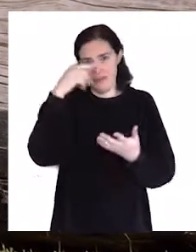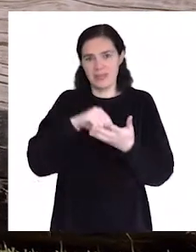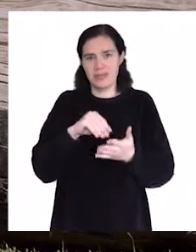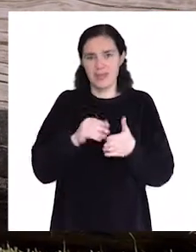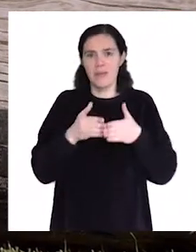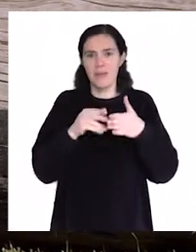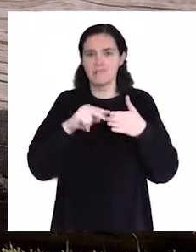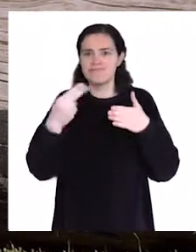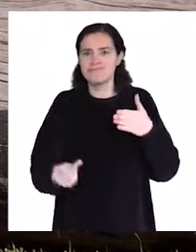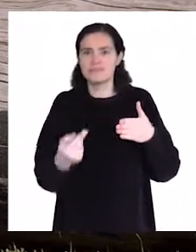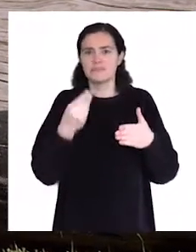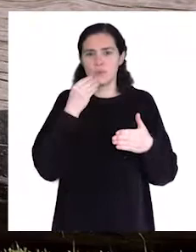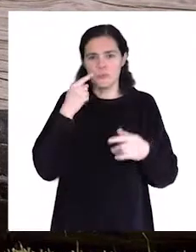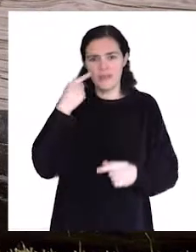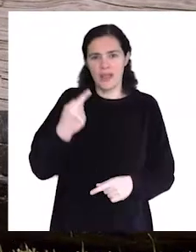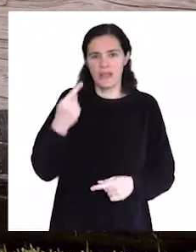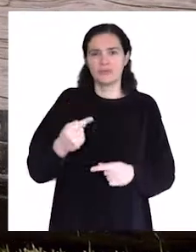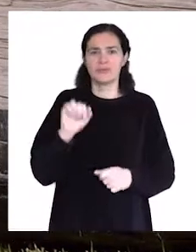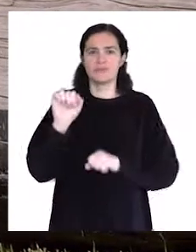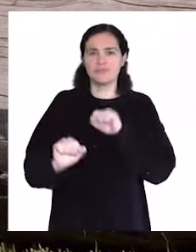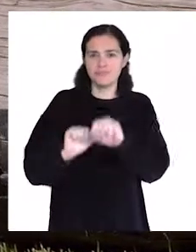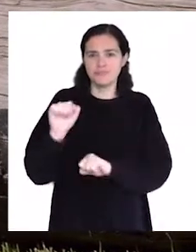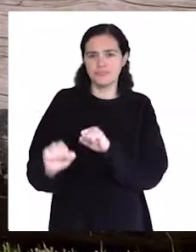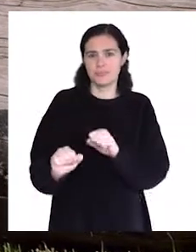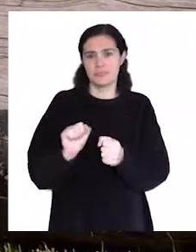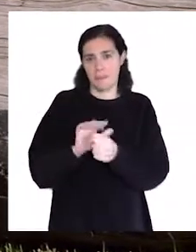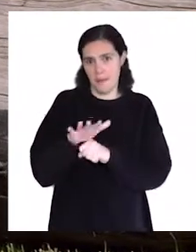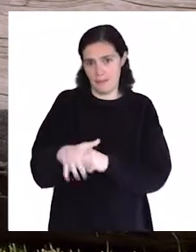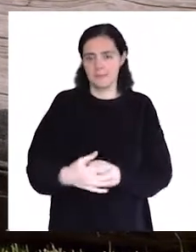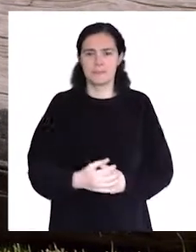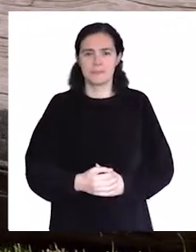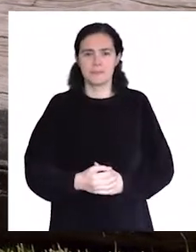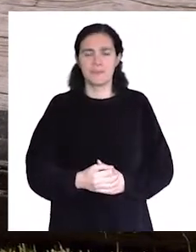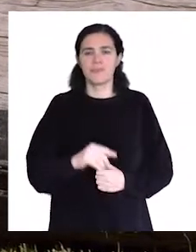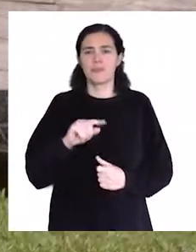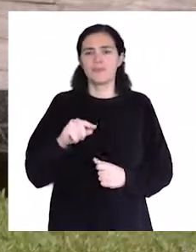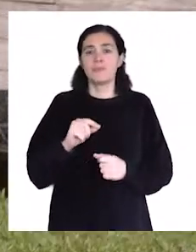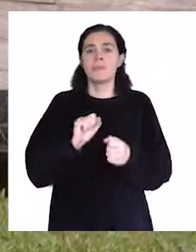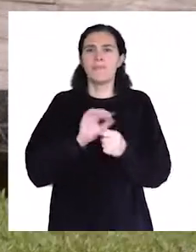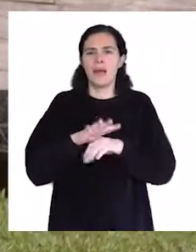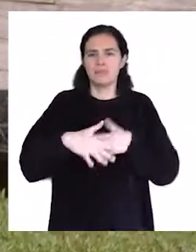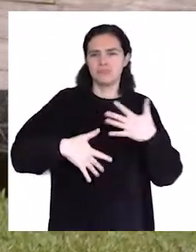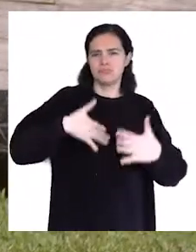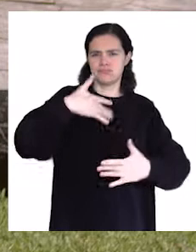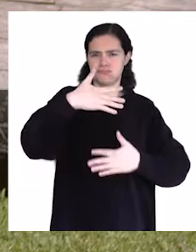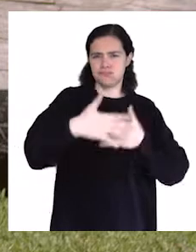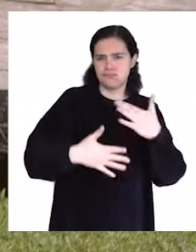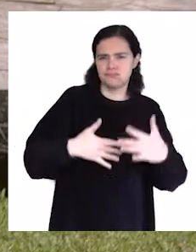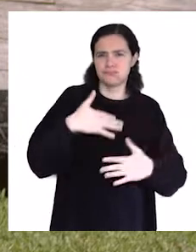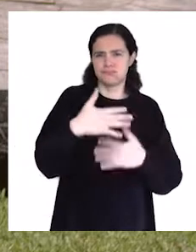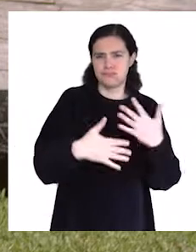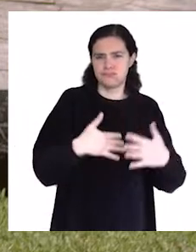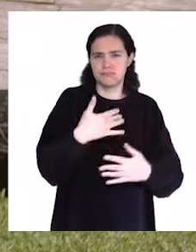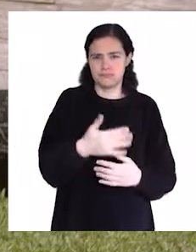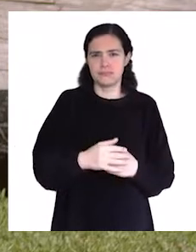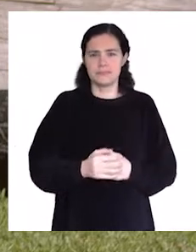invented their Middle Passage through their travel on the sea. Then the currents